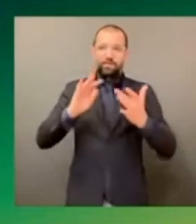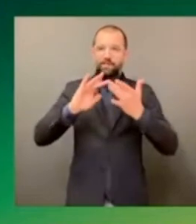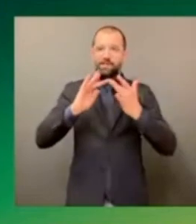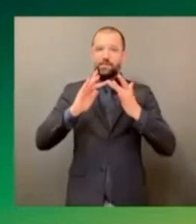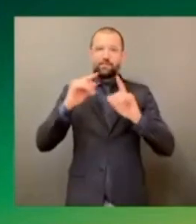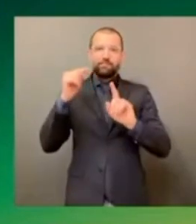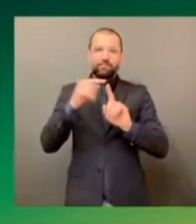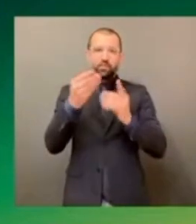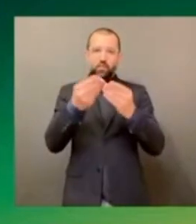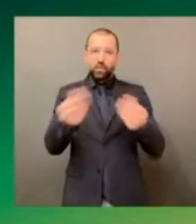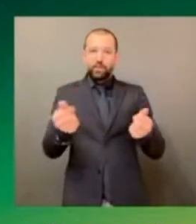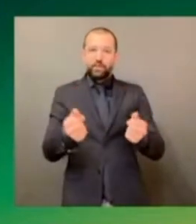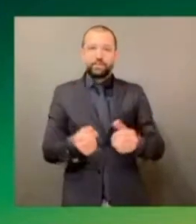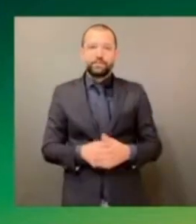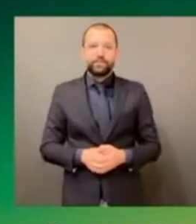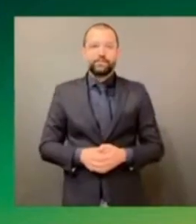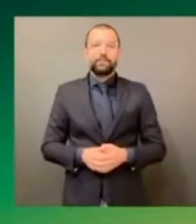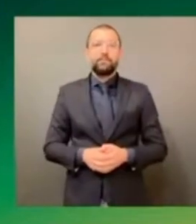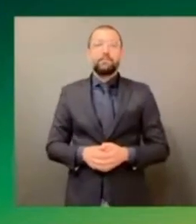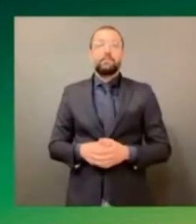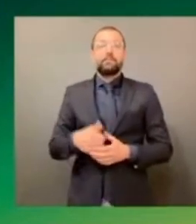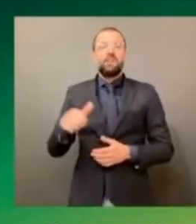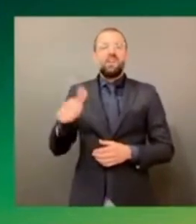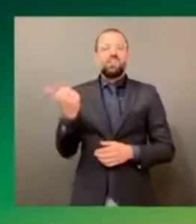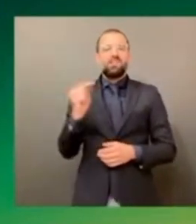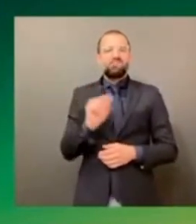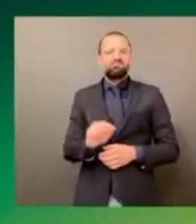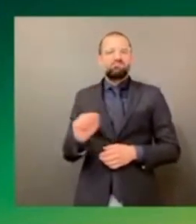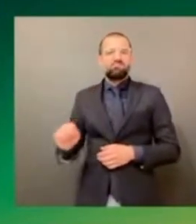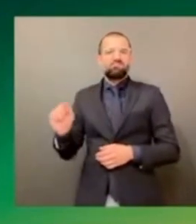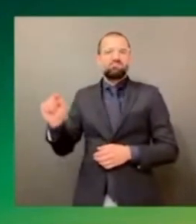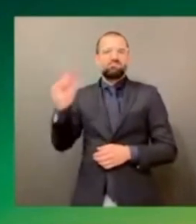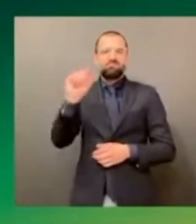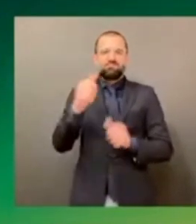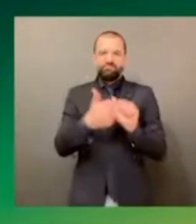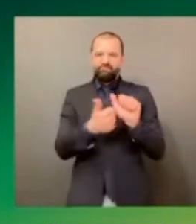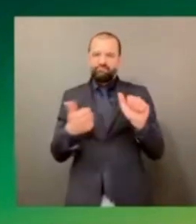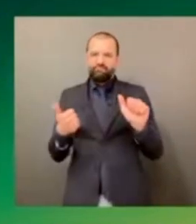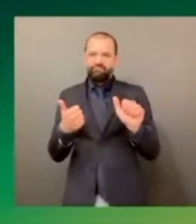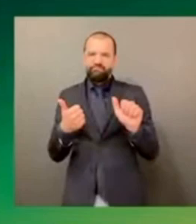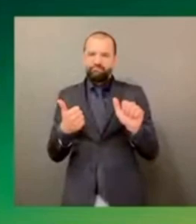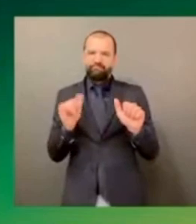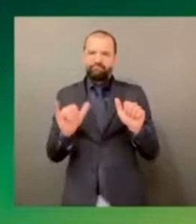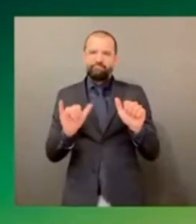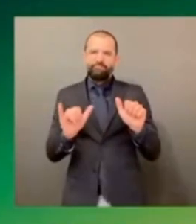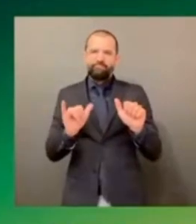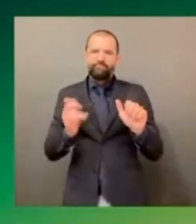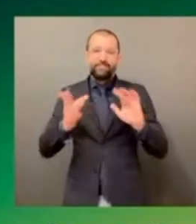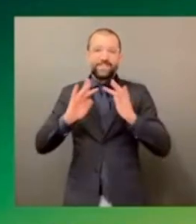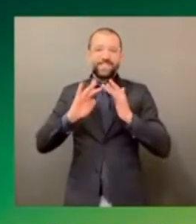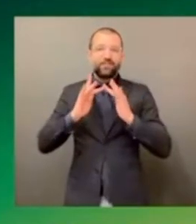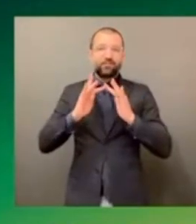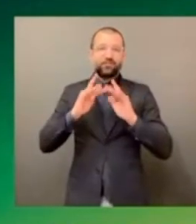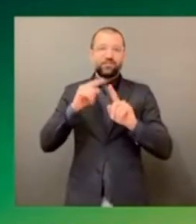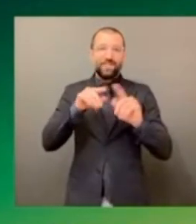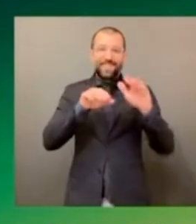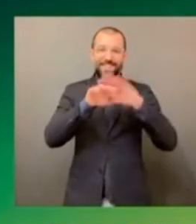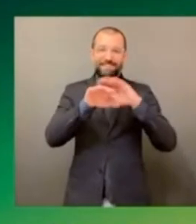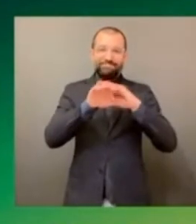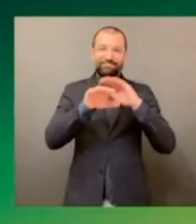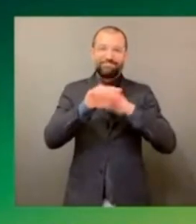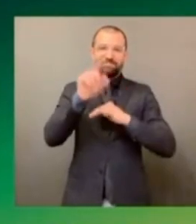lag behind. Expanding access to the internet drives growth and